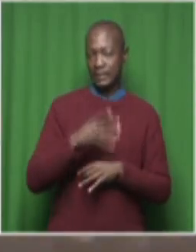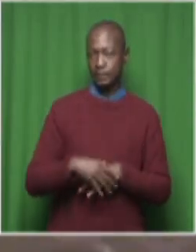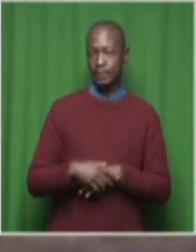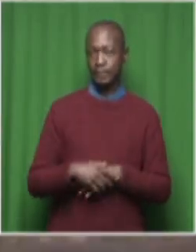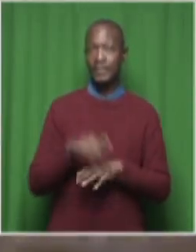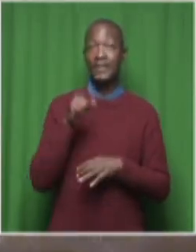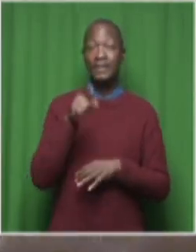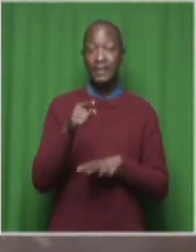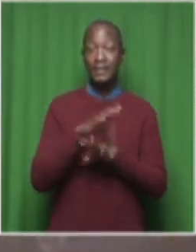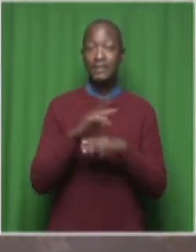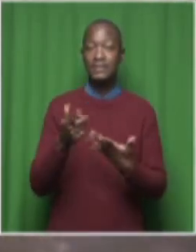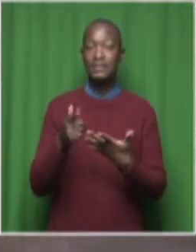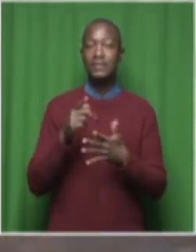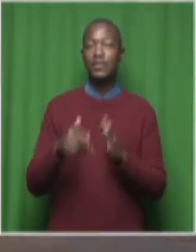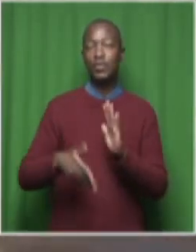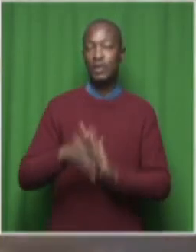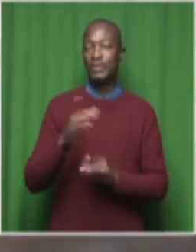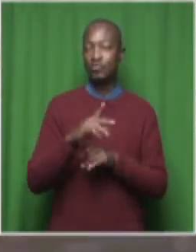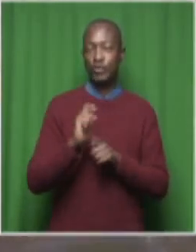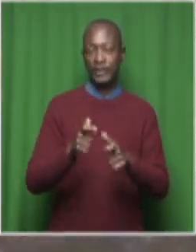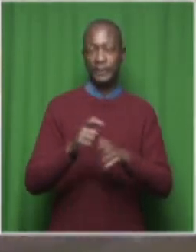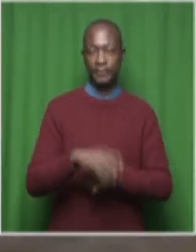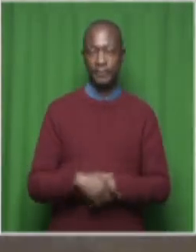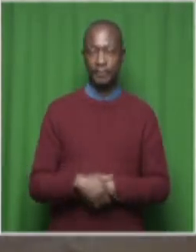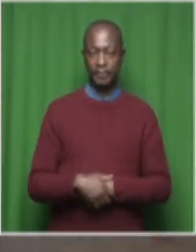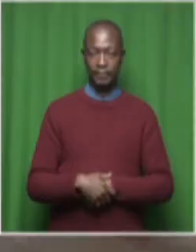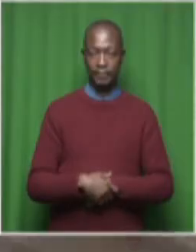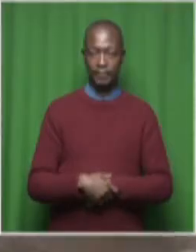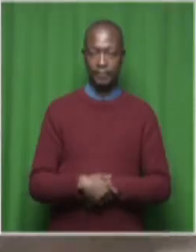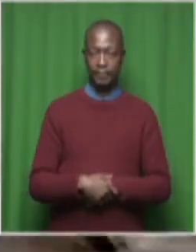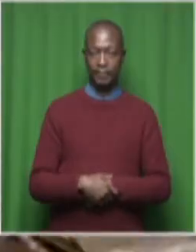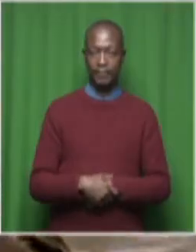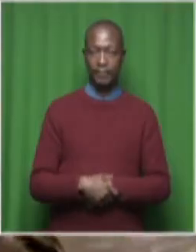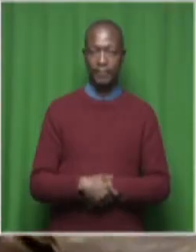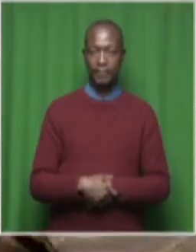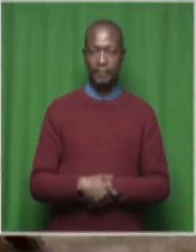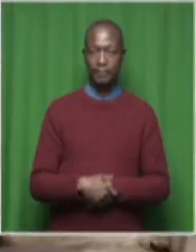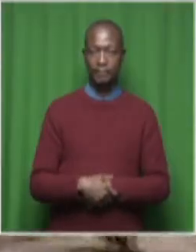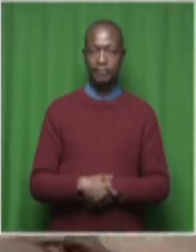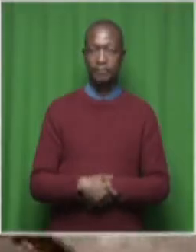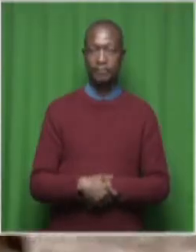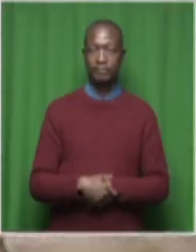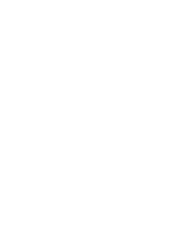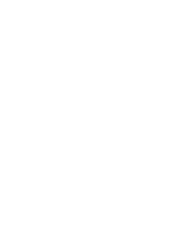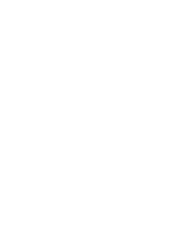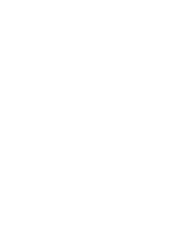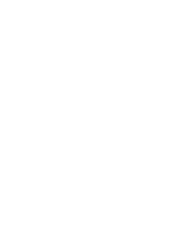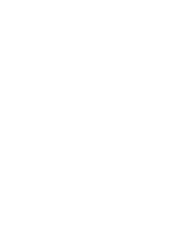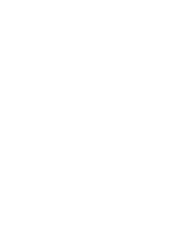to be weak and will pass quickly. Mariska Botha, SABC News, Cape Town.